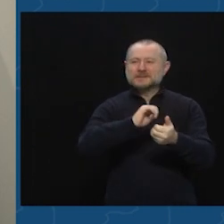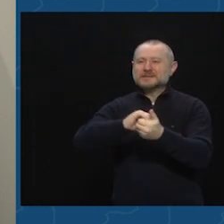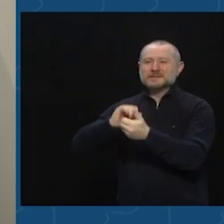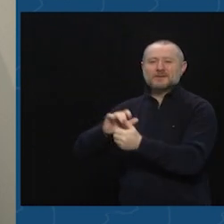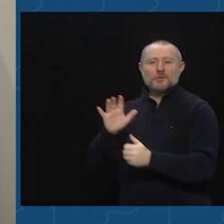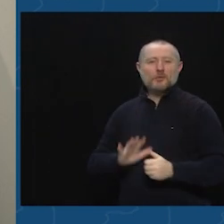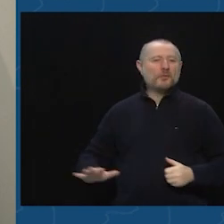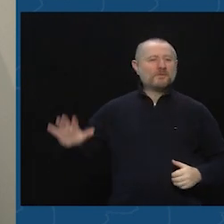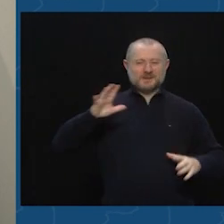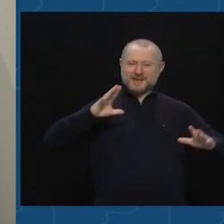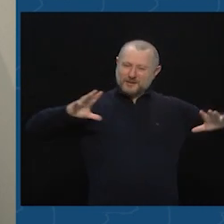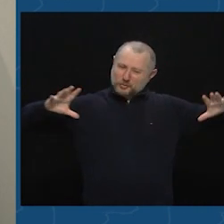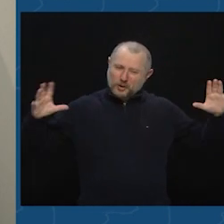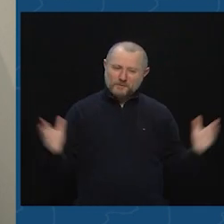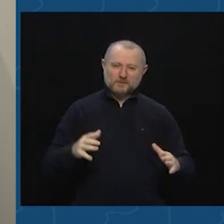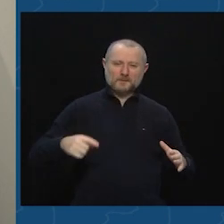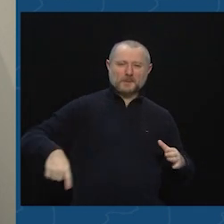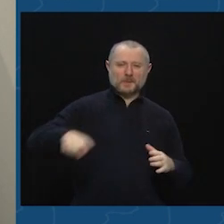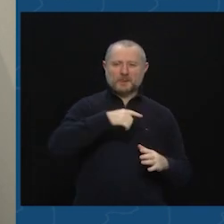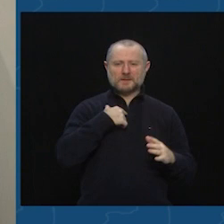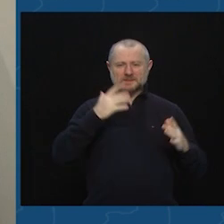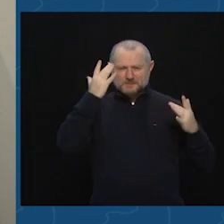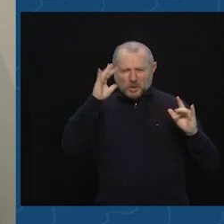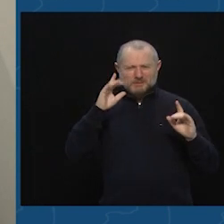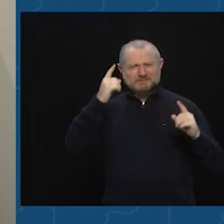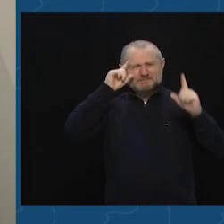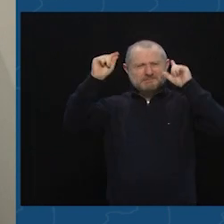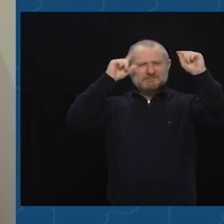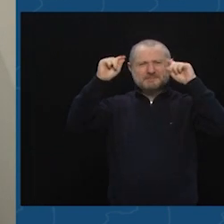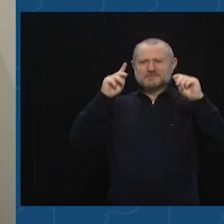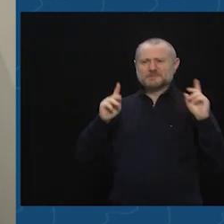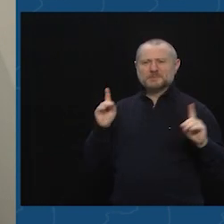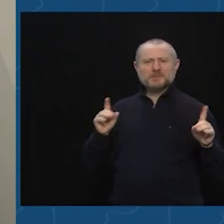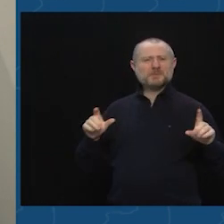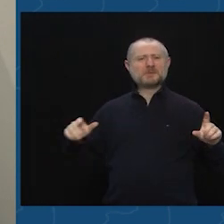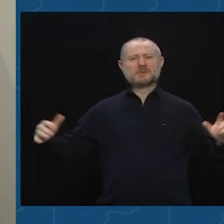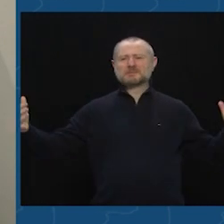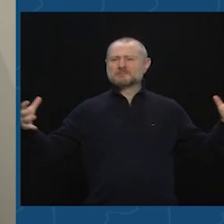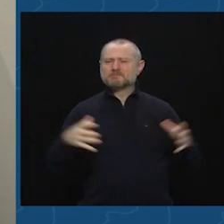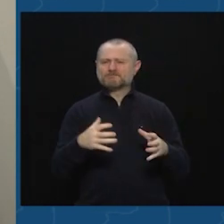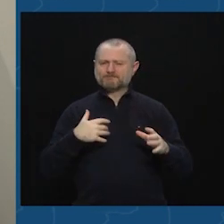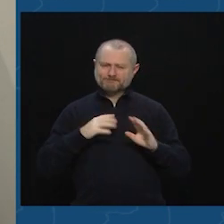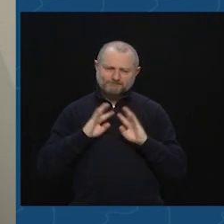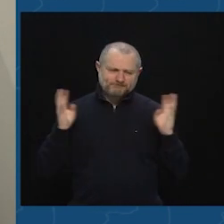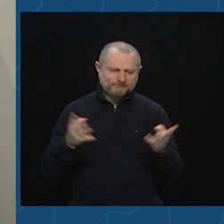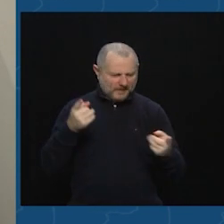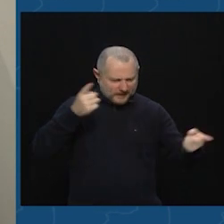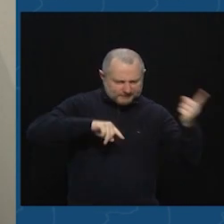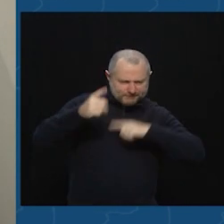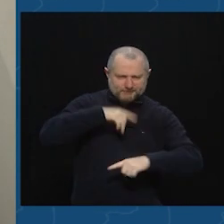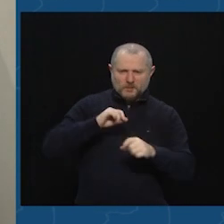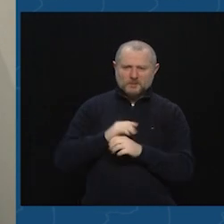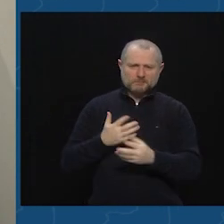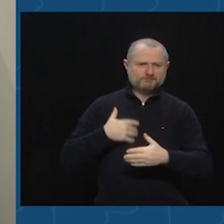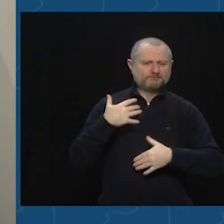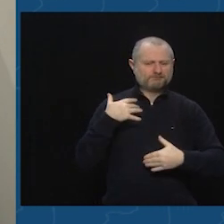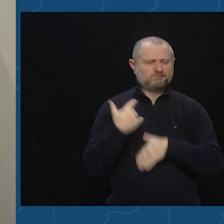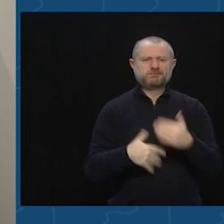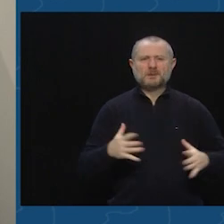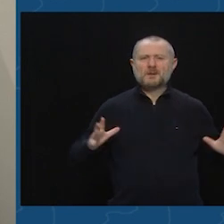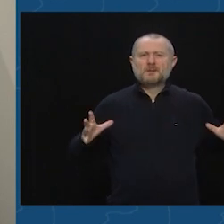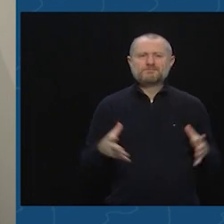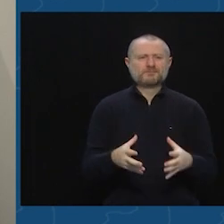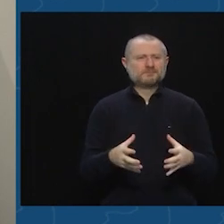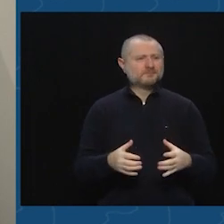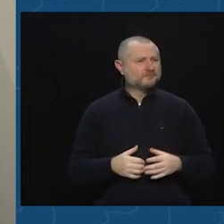capital together, smart people who gather in a place like today and get the ball rolling. My executive budget also shows tremendous support for